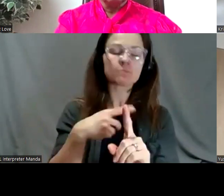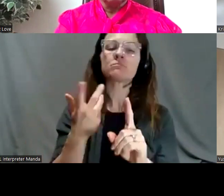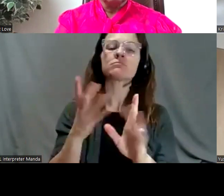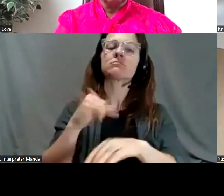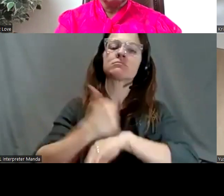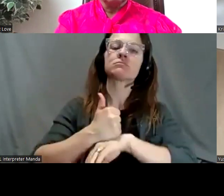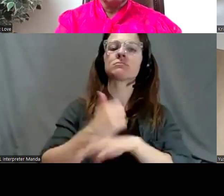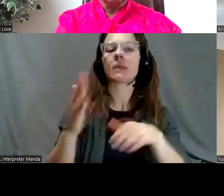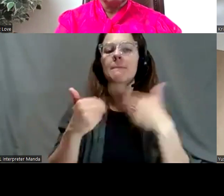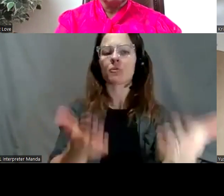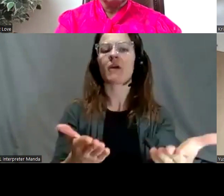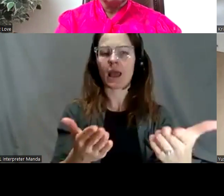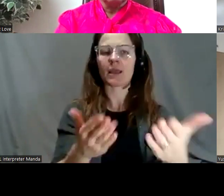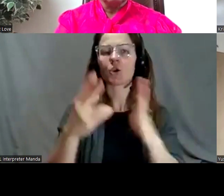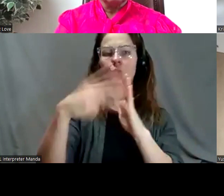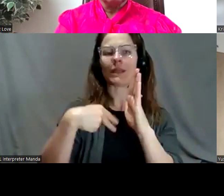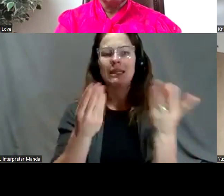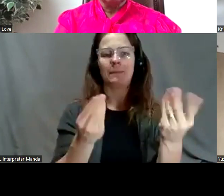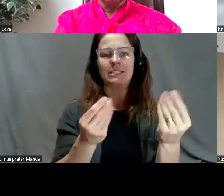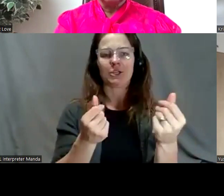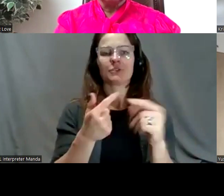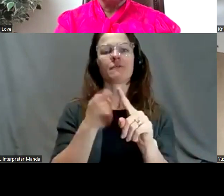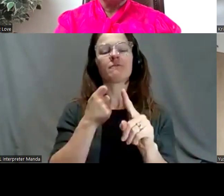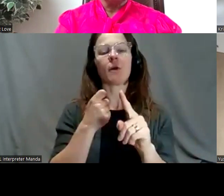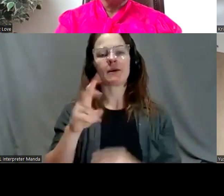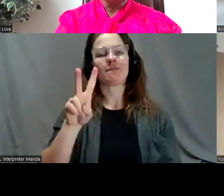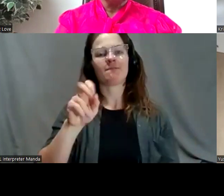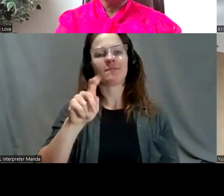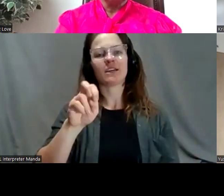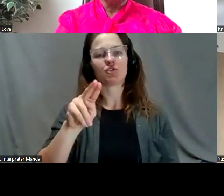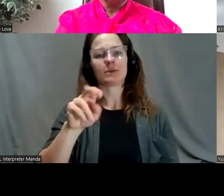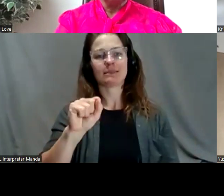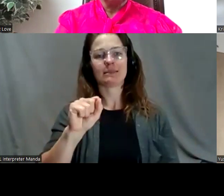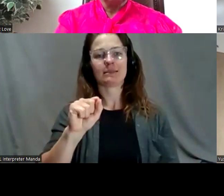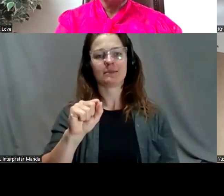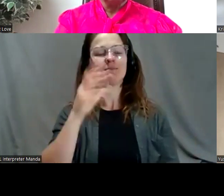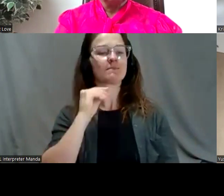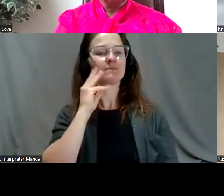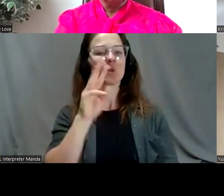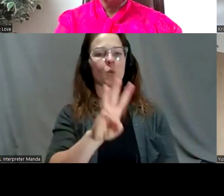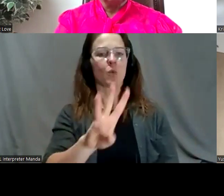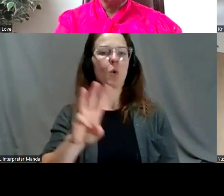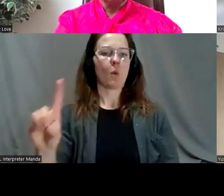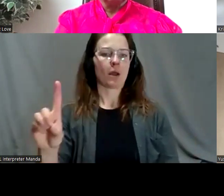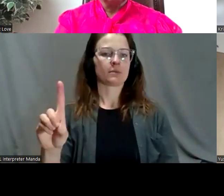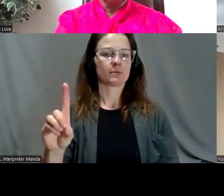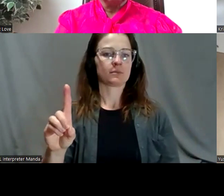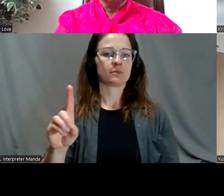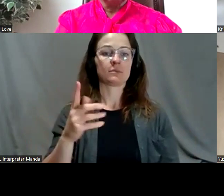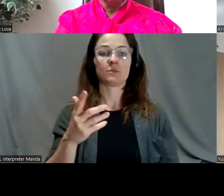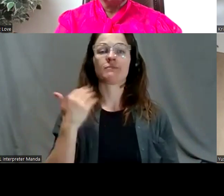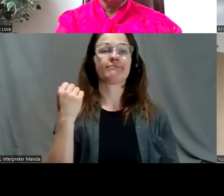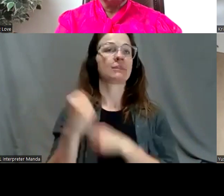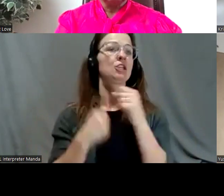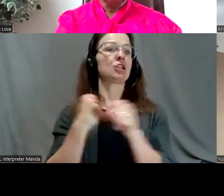materials to blinded veterans from World War I. And as the decades passed, that was expanded